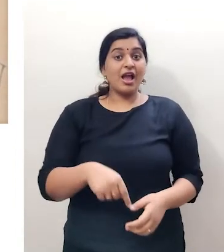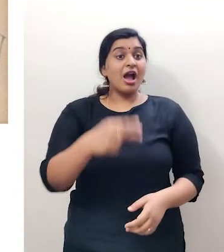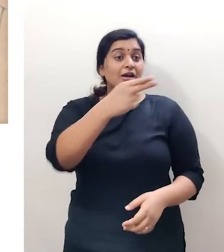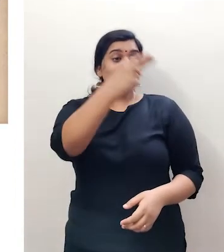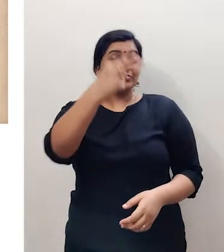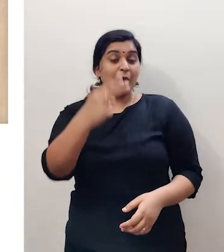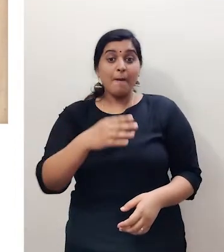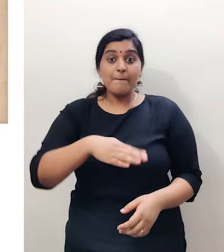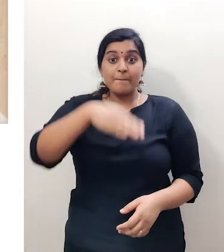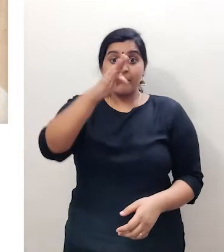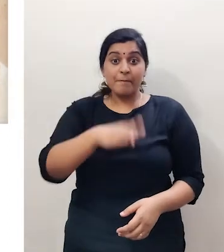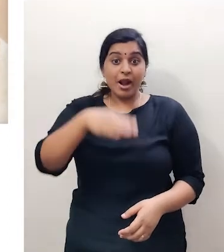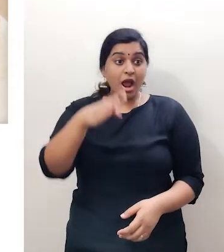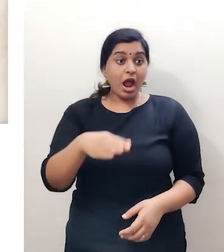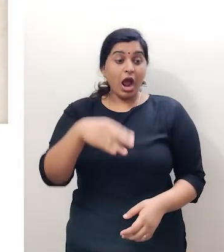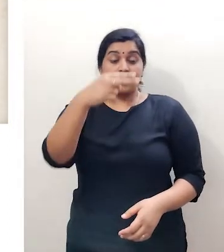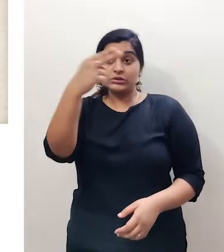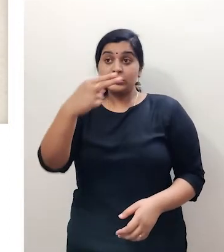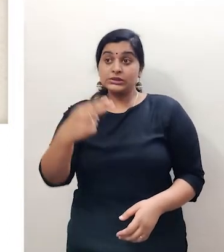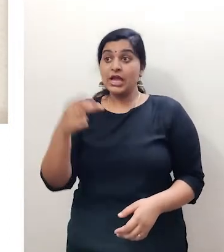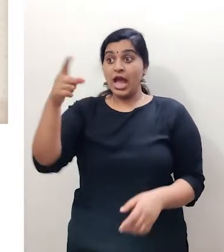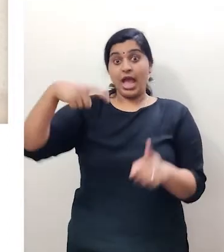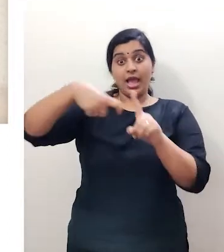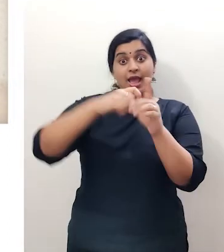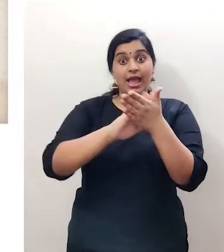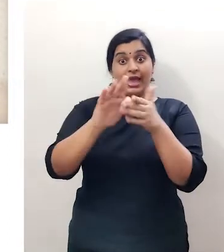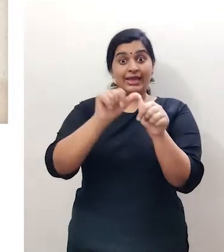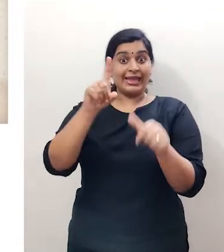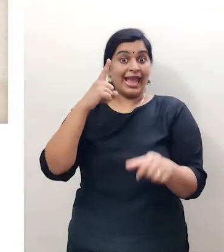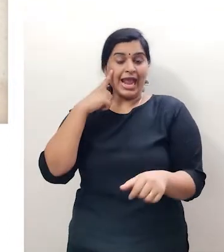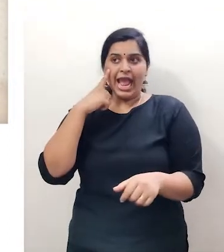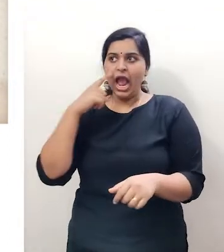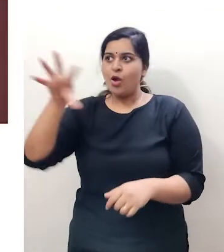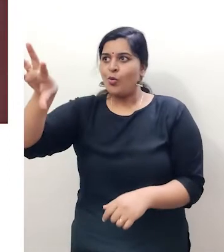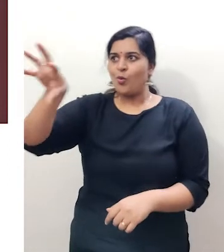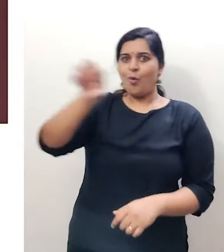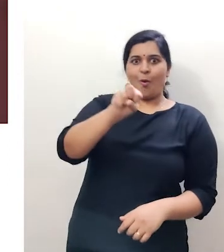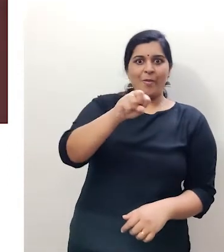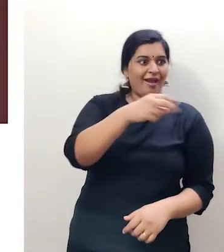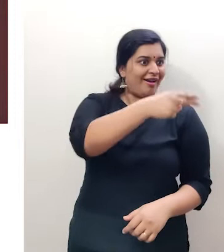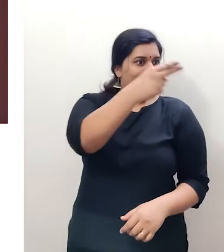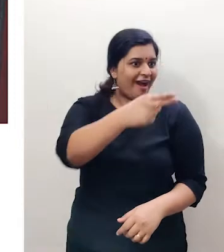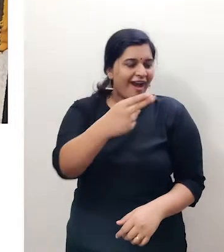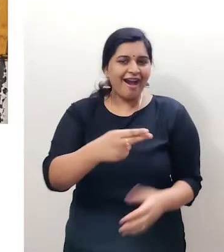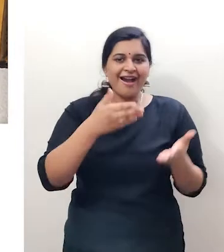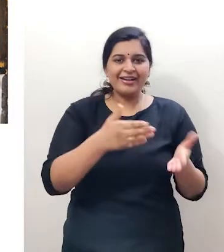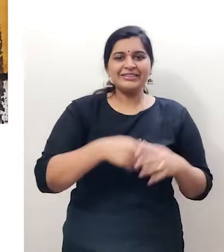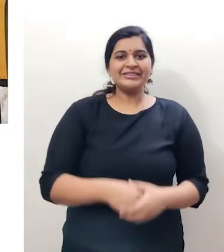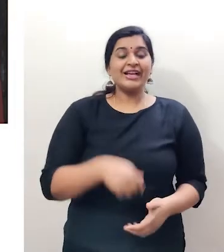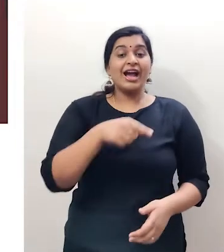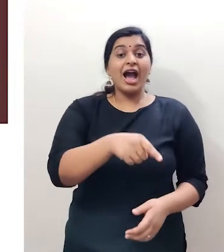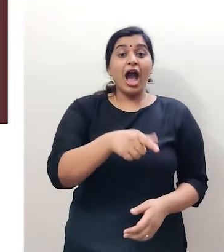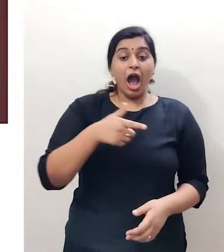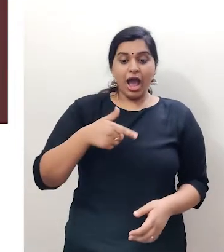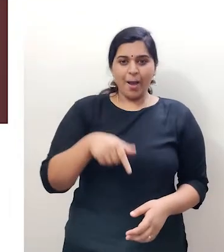to the figure are an invention of the Kalighat painters, later borrowed by Roy. He has also taken the liberty of converting the